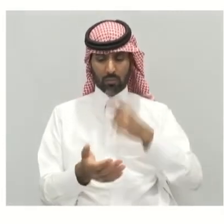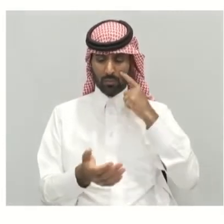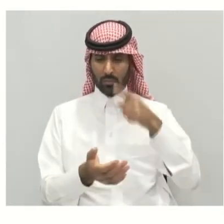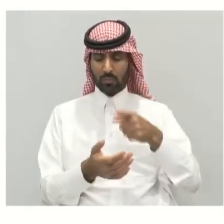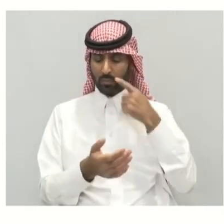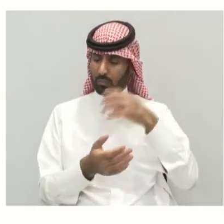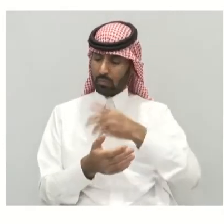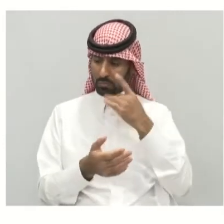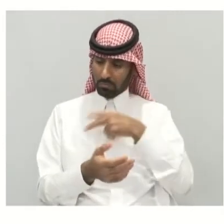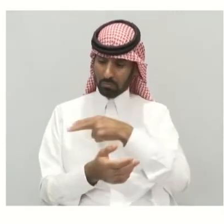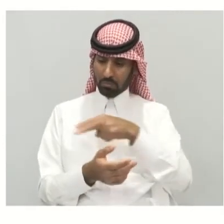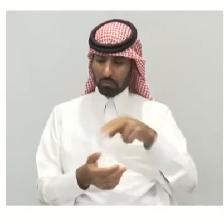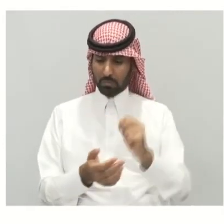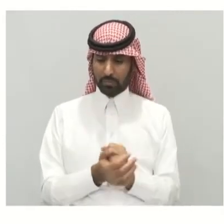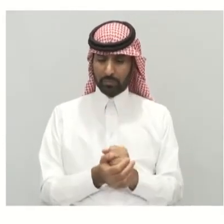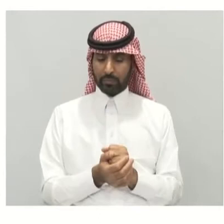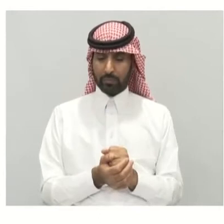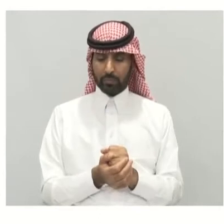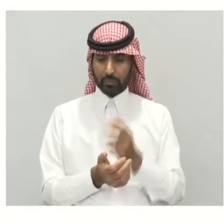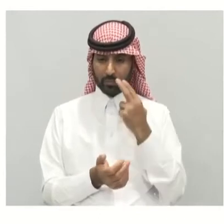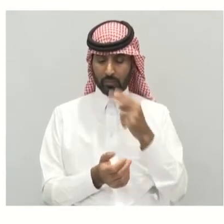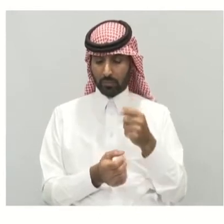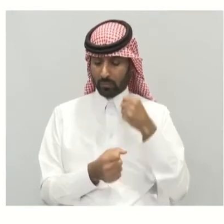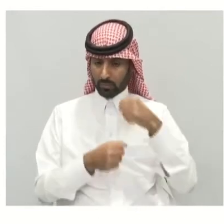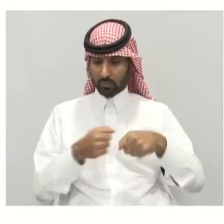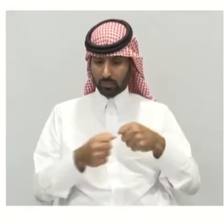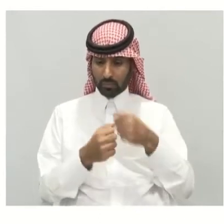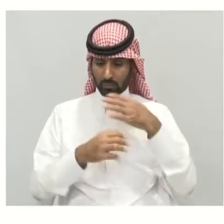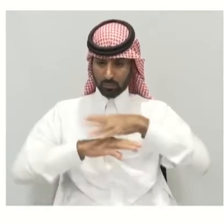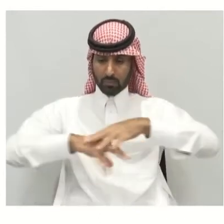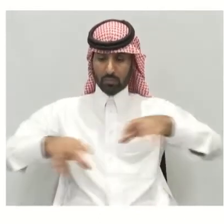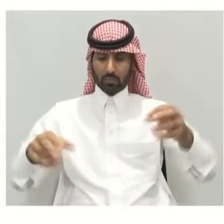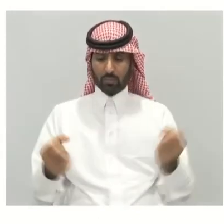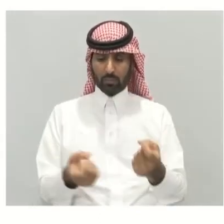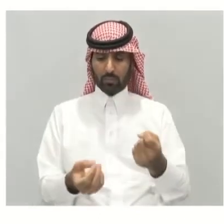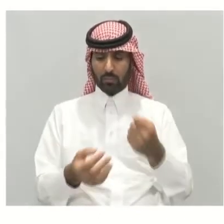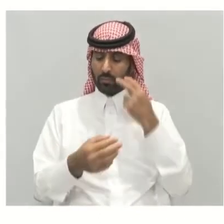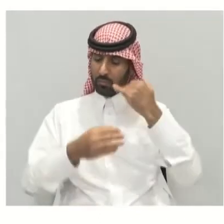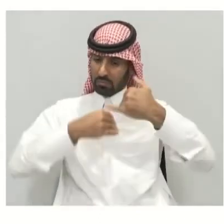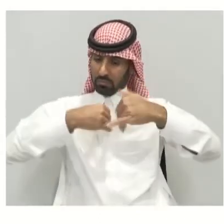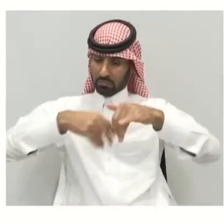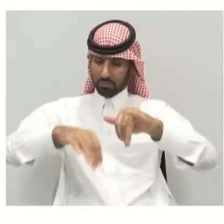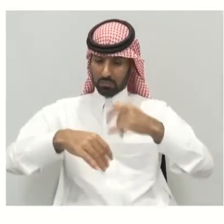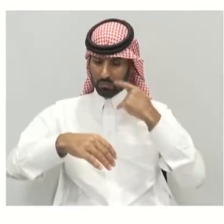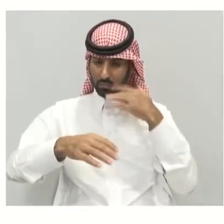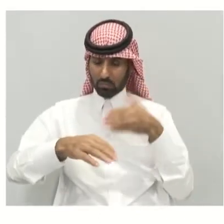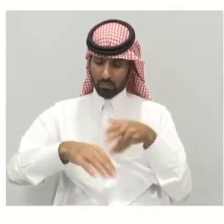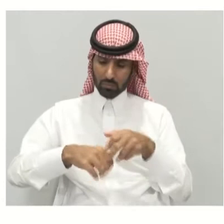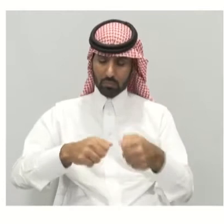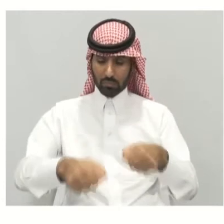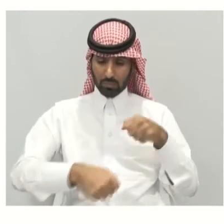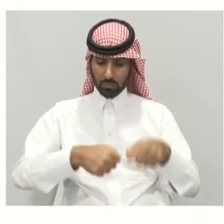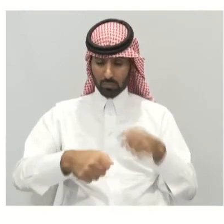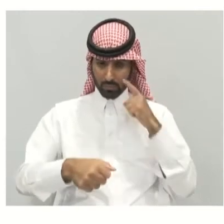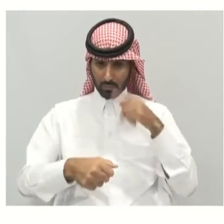for many visitors. You can bike through green valleys and past rivers, including the Danube, while enjoying